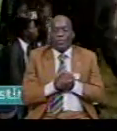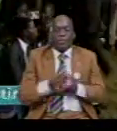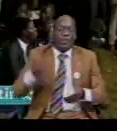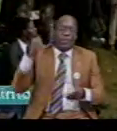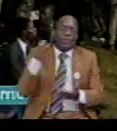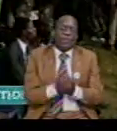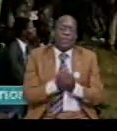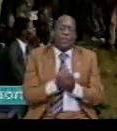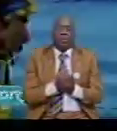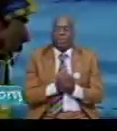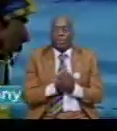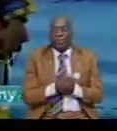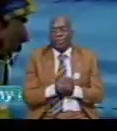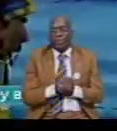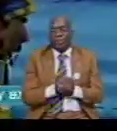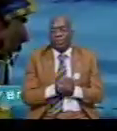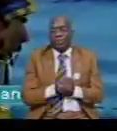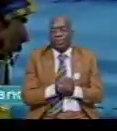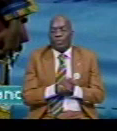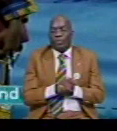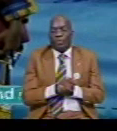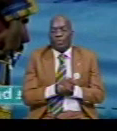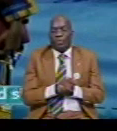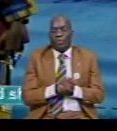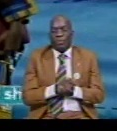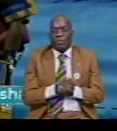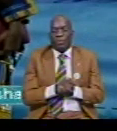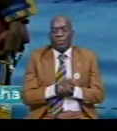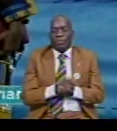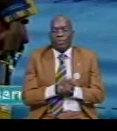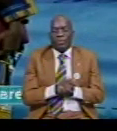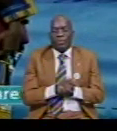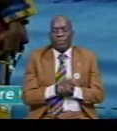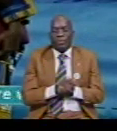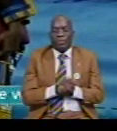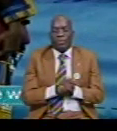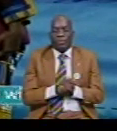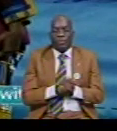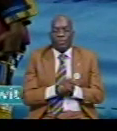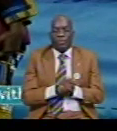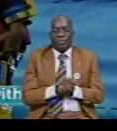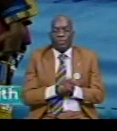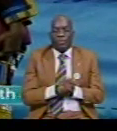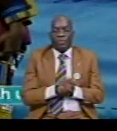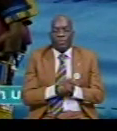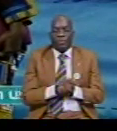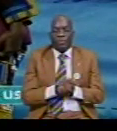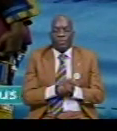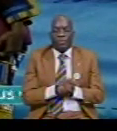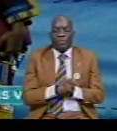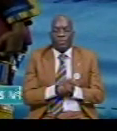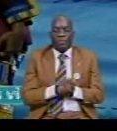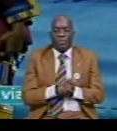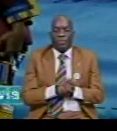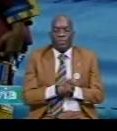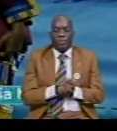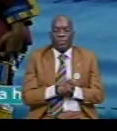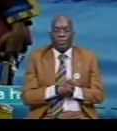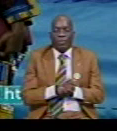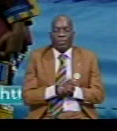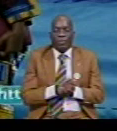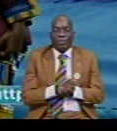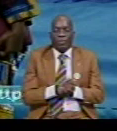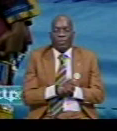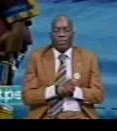Amen. Amen. You have just heard from Mrs. Alao Abigail. 5 months